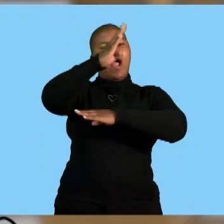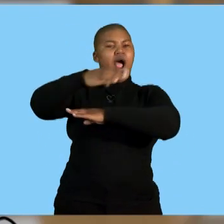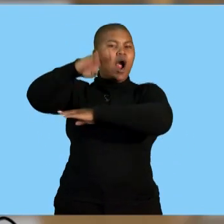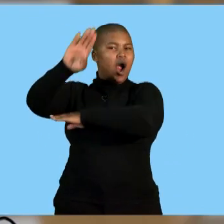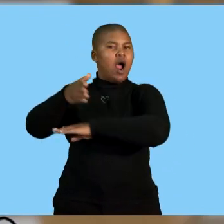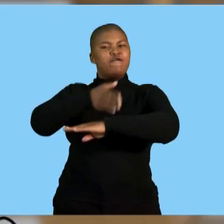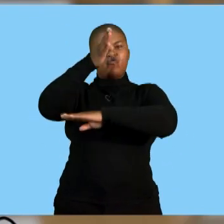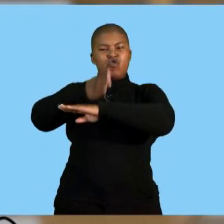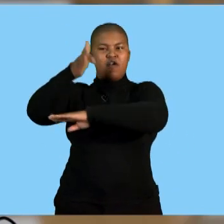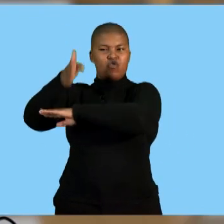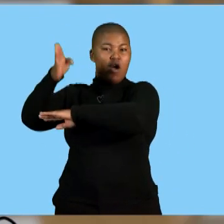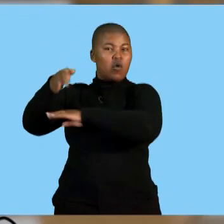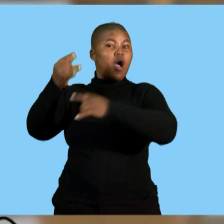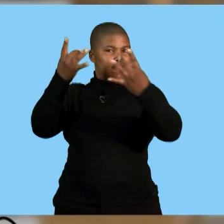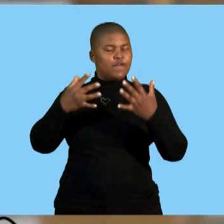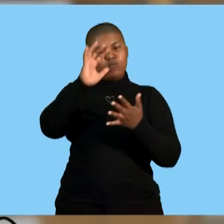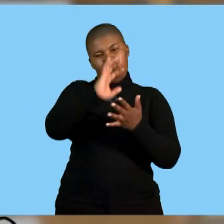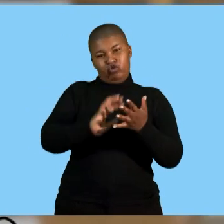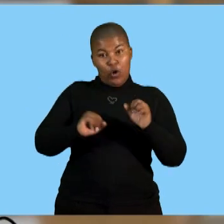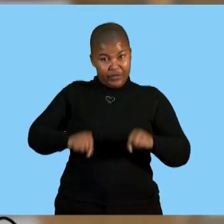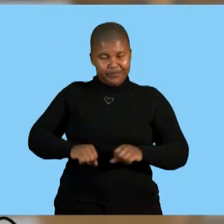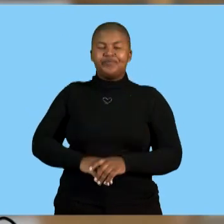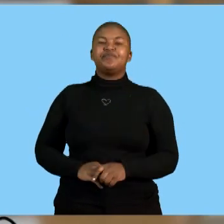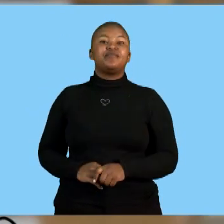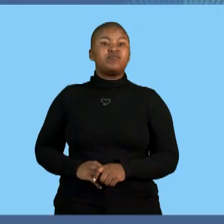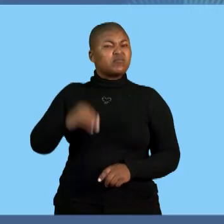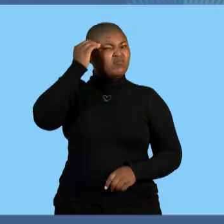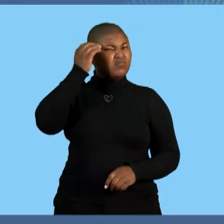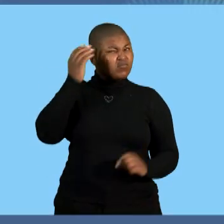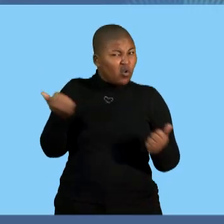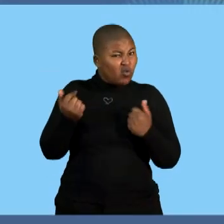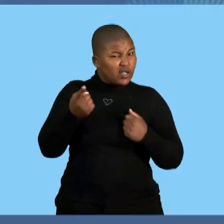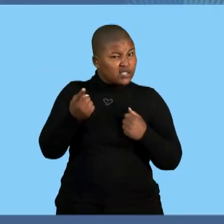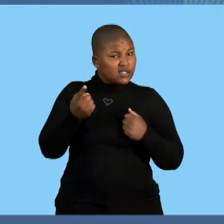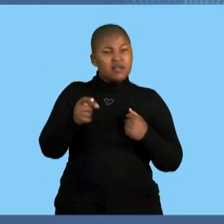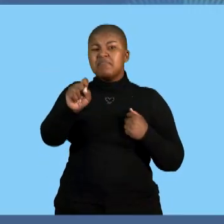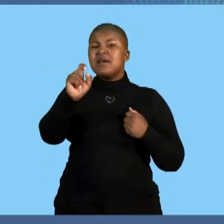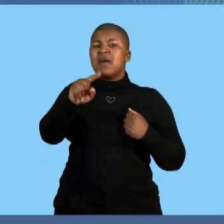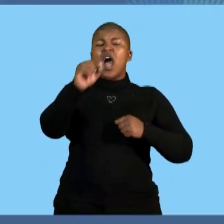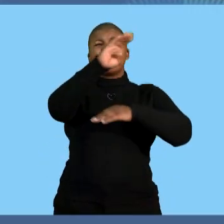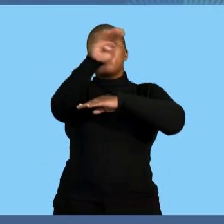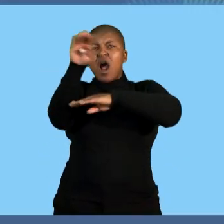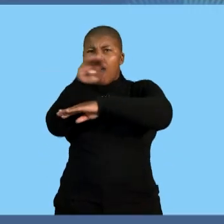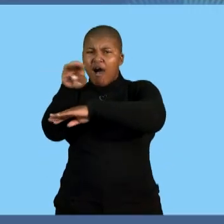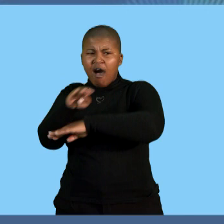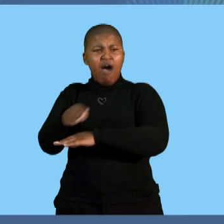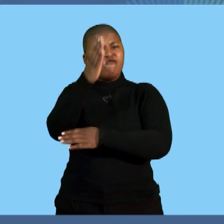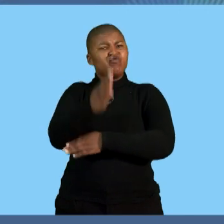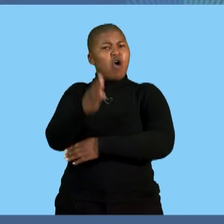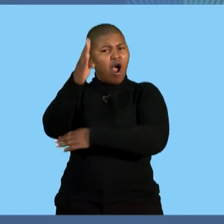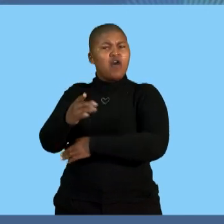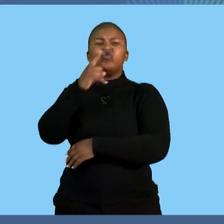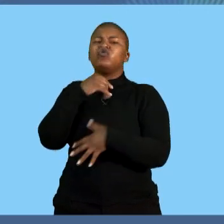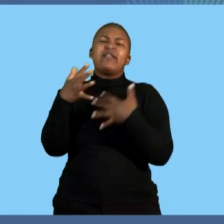that tells a story. Now, did you know you can use graphs everywhere, even in the